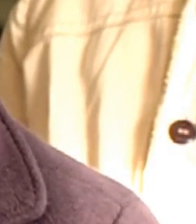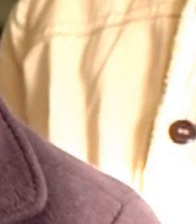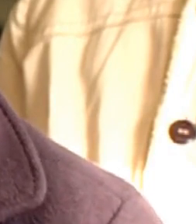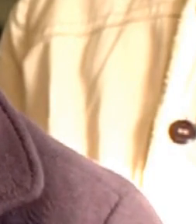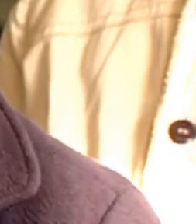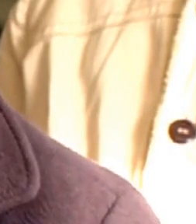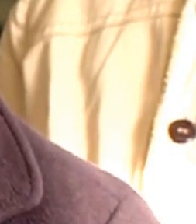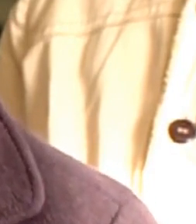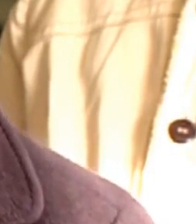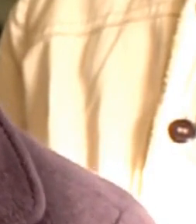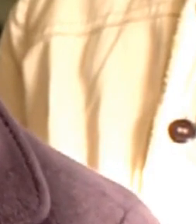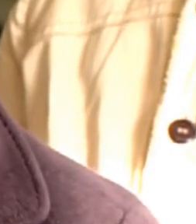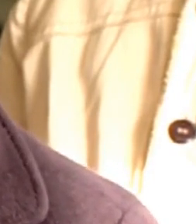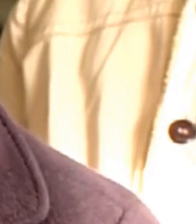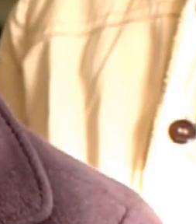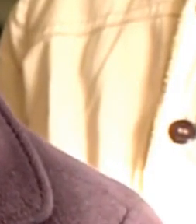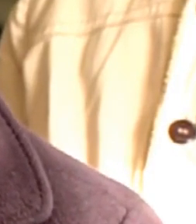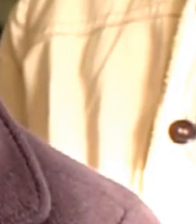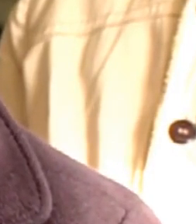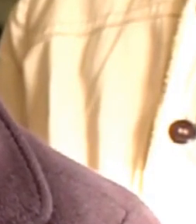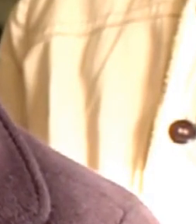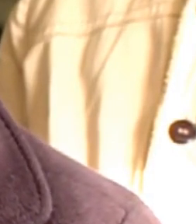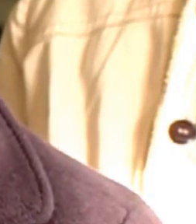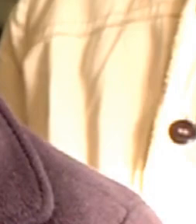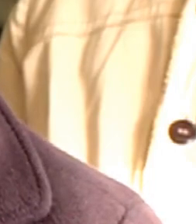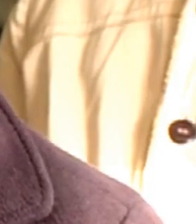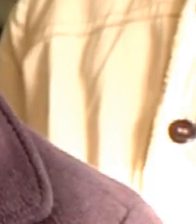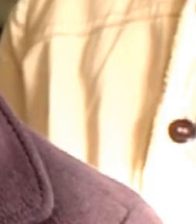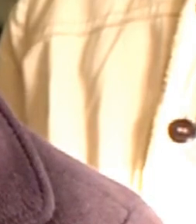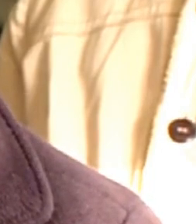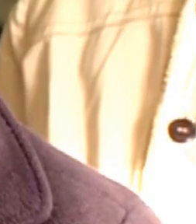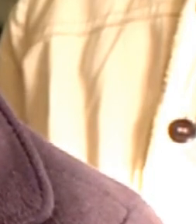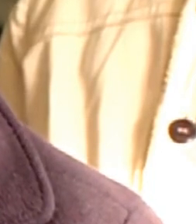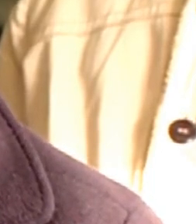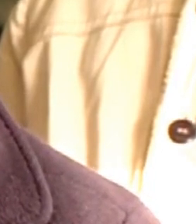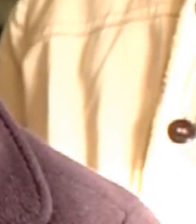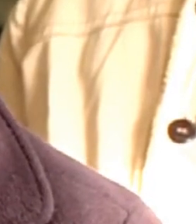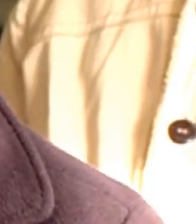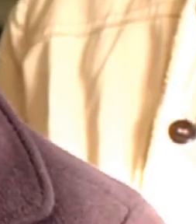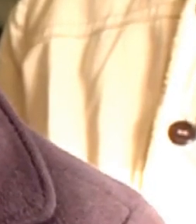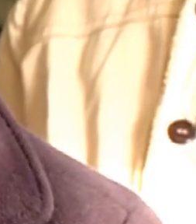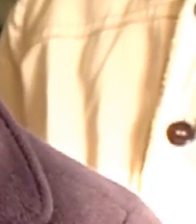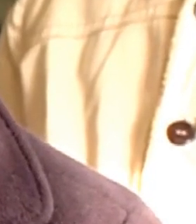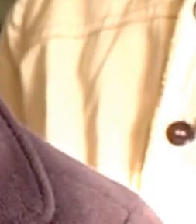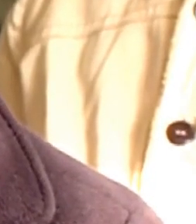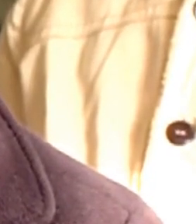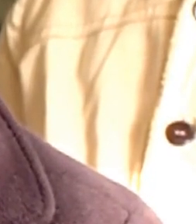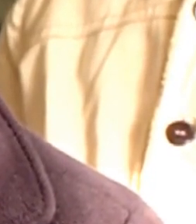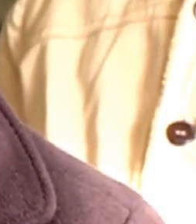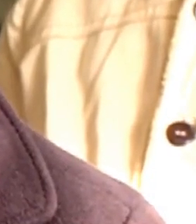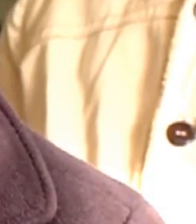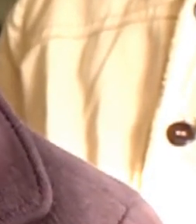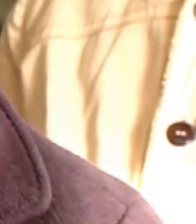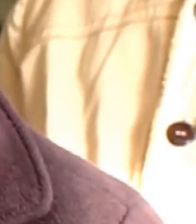wakwaSangweni. Siyacela umthetho uthathe indawo yawo, udlale indima kakhulu kwisimo